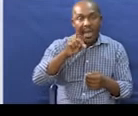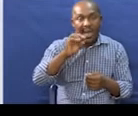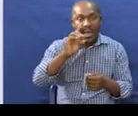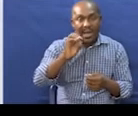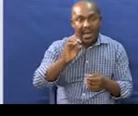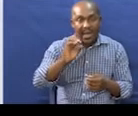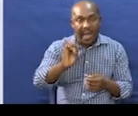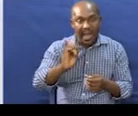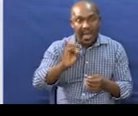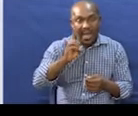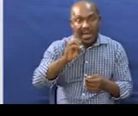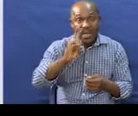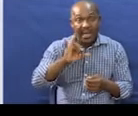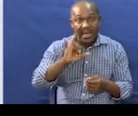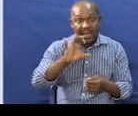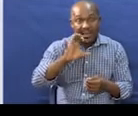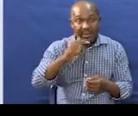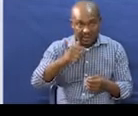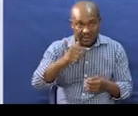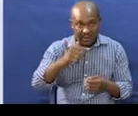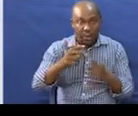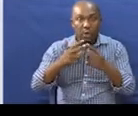Benedict's solution, blue in color,